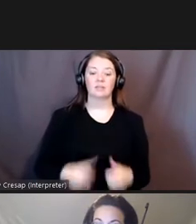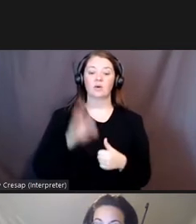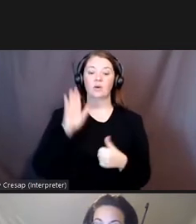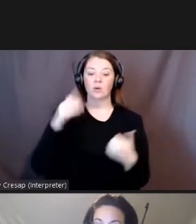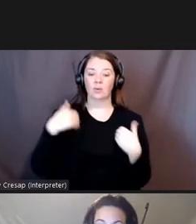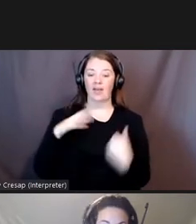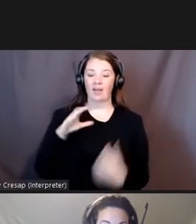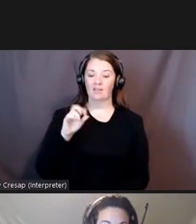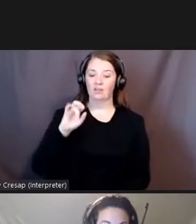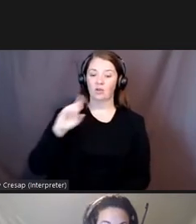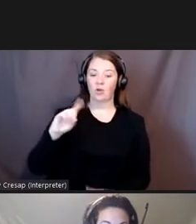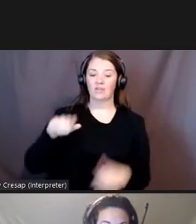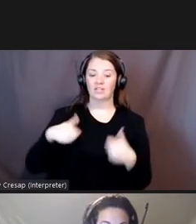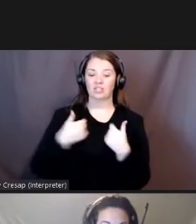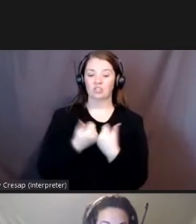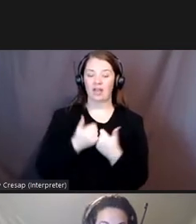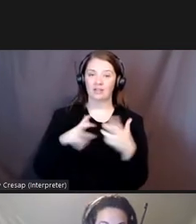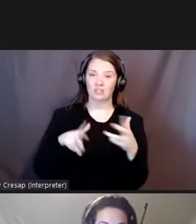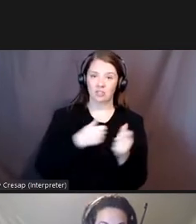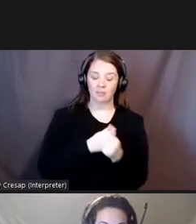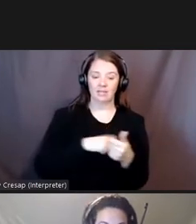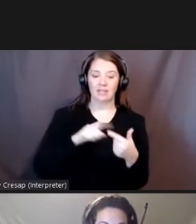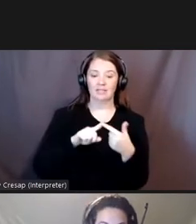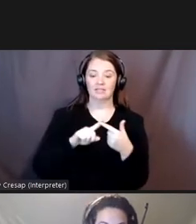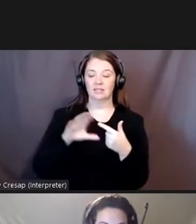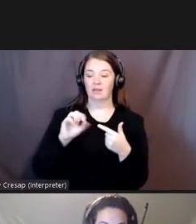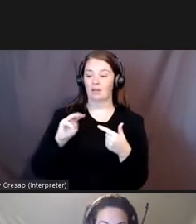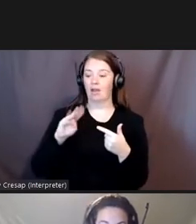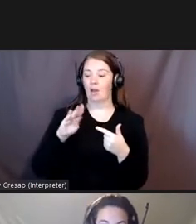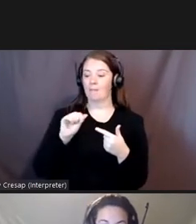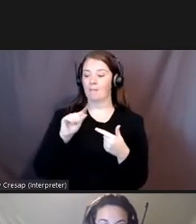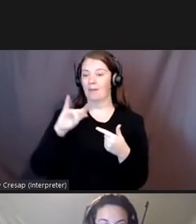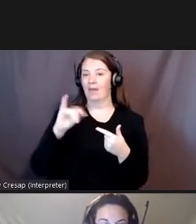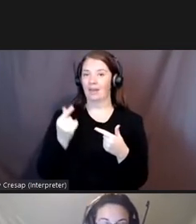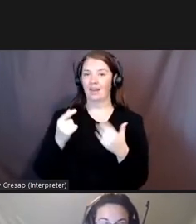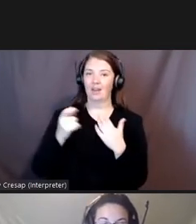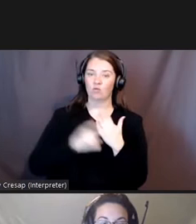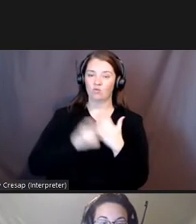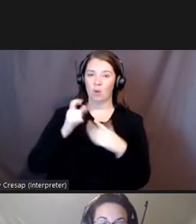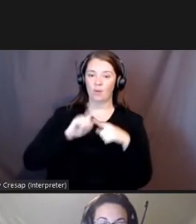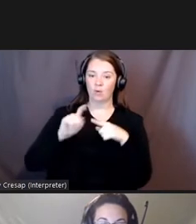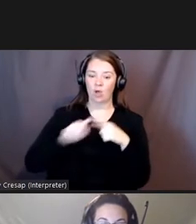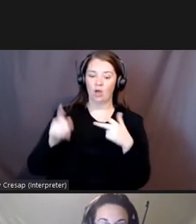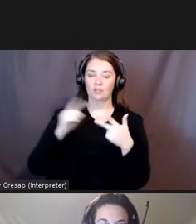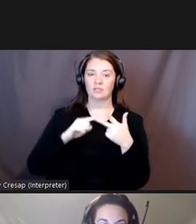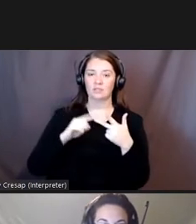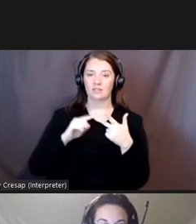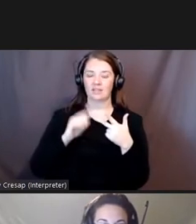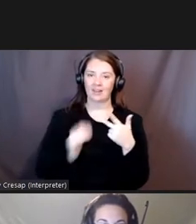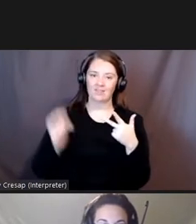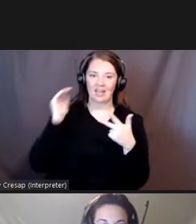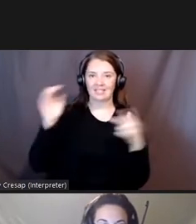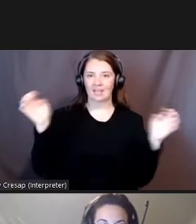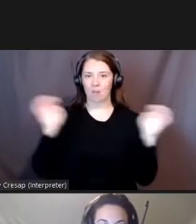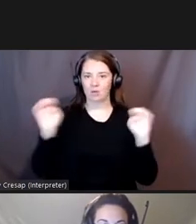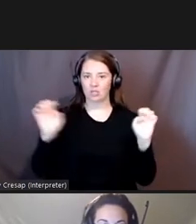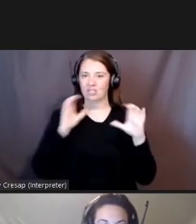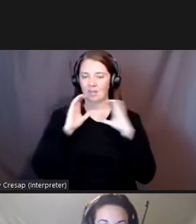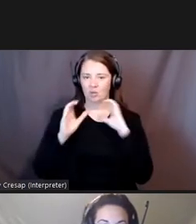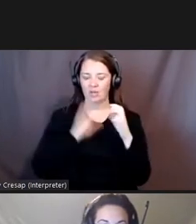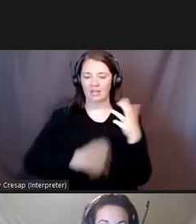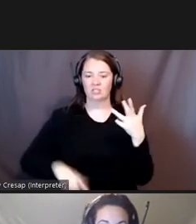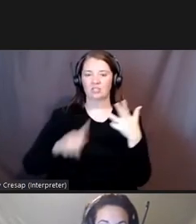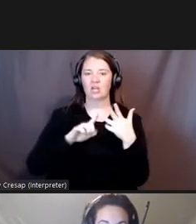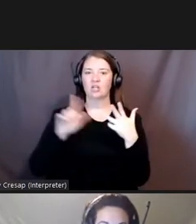update, combating robocalls, advancing emergency response capabilities, and promoting the 21st century technologies